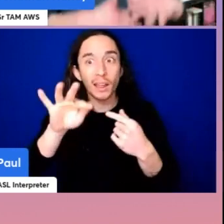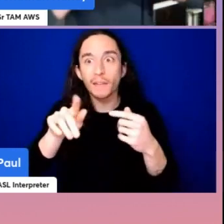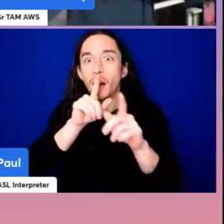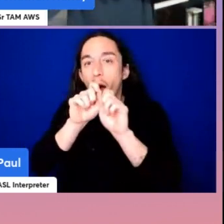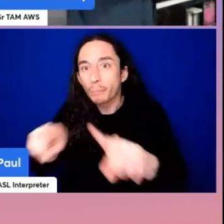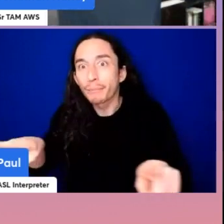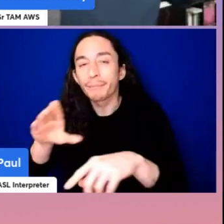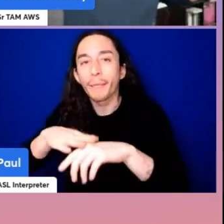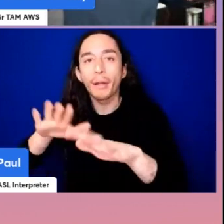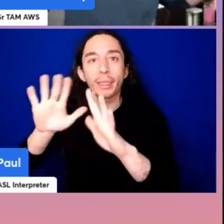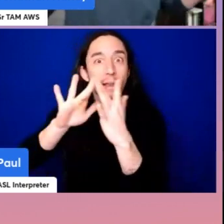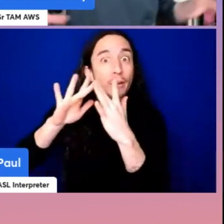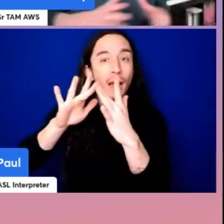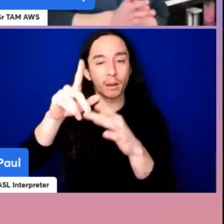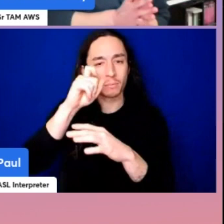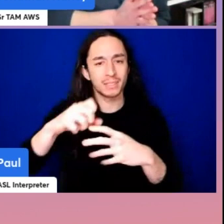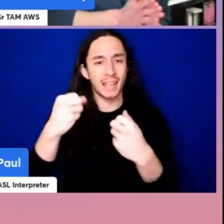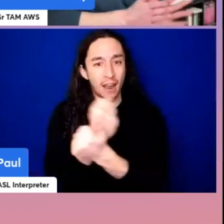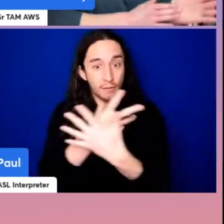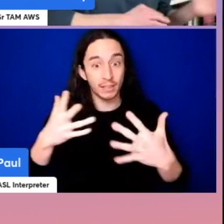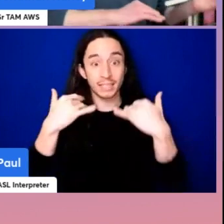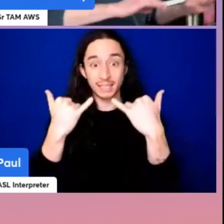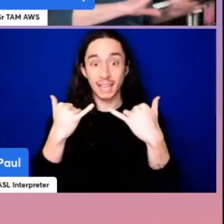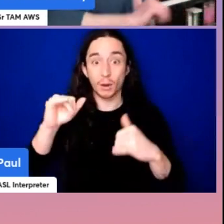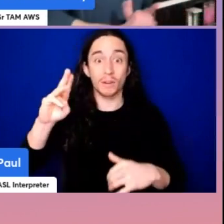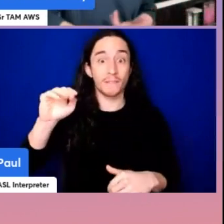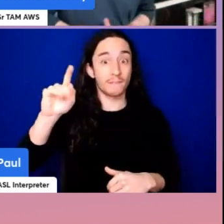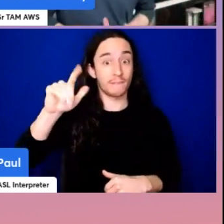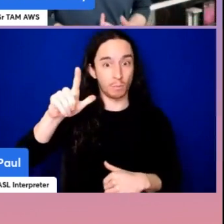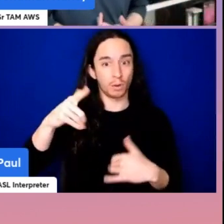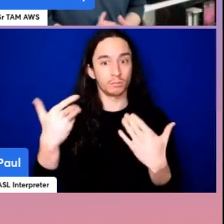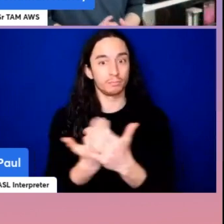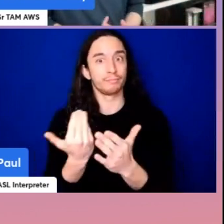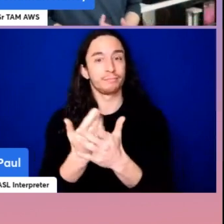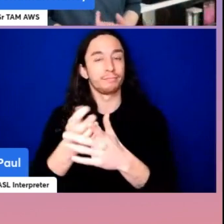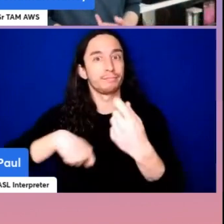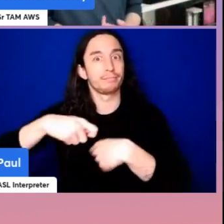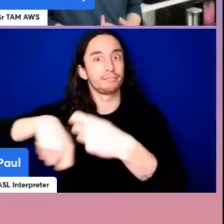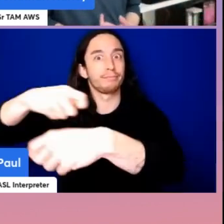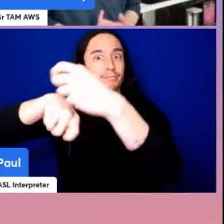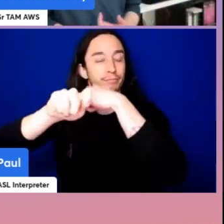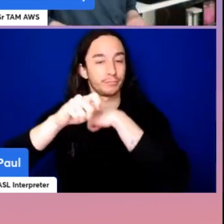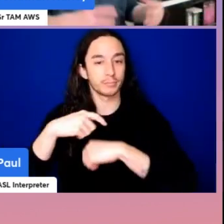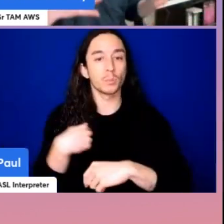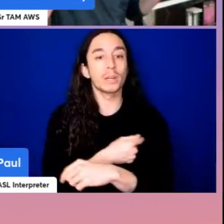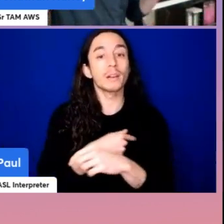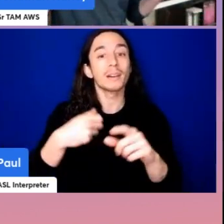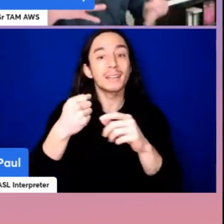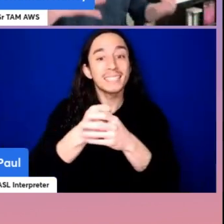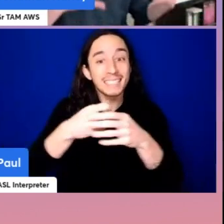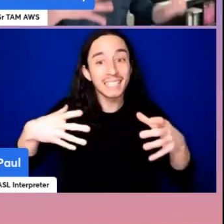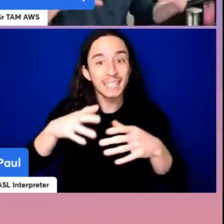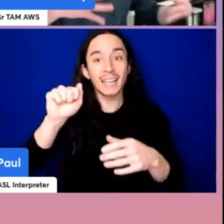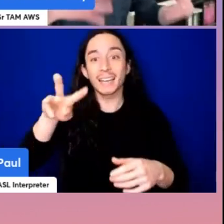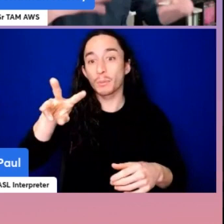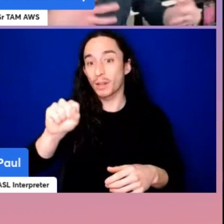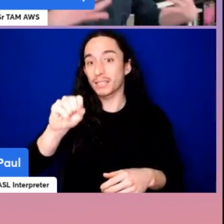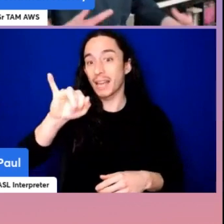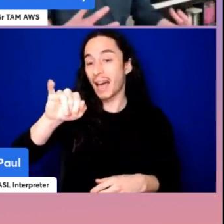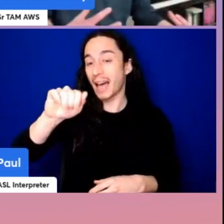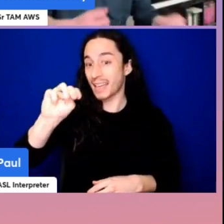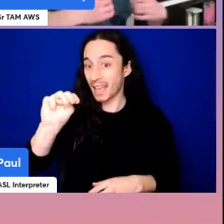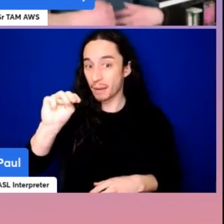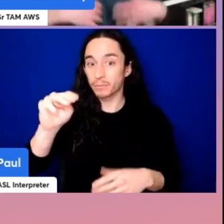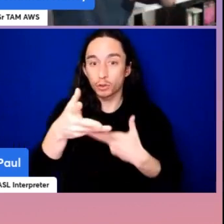anymore because everything is now ephemeral. We're extending the AWS IAM trust space,